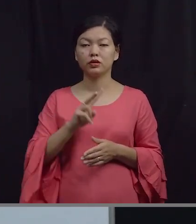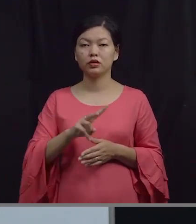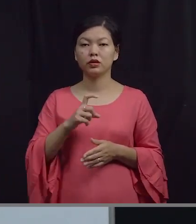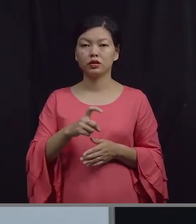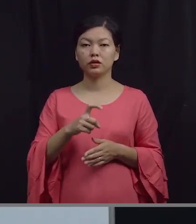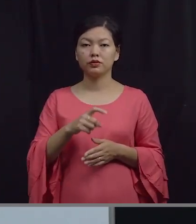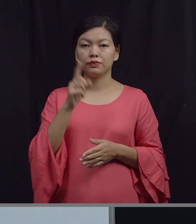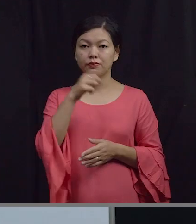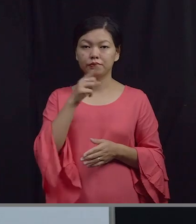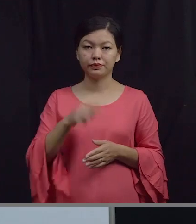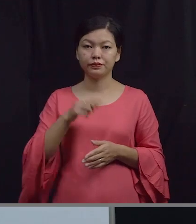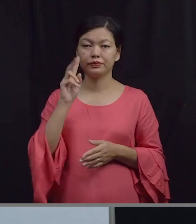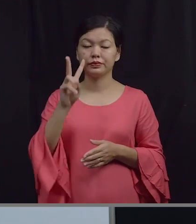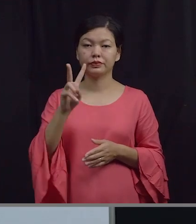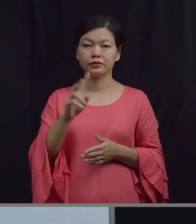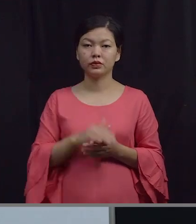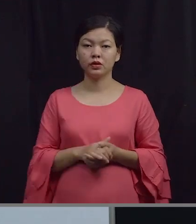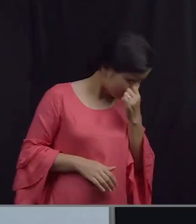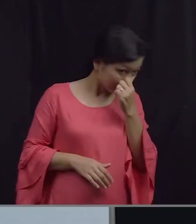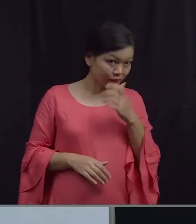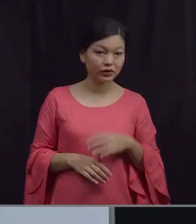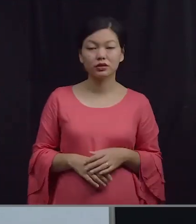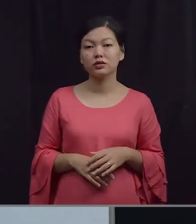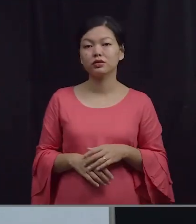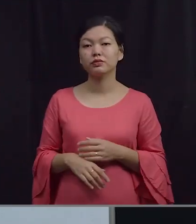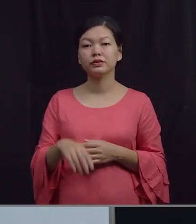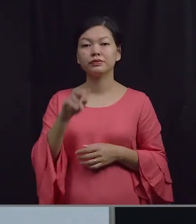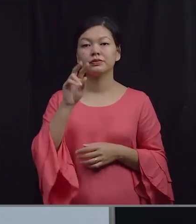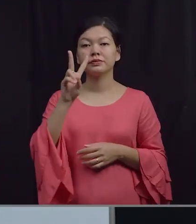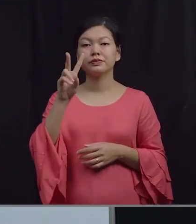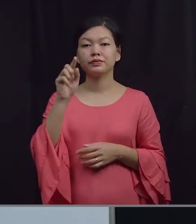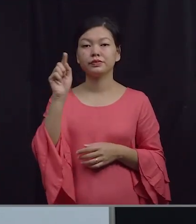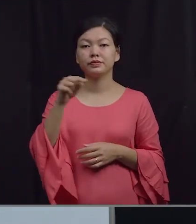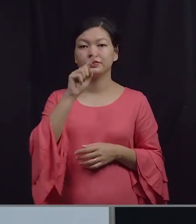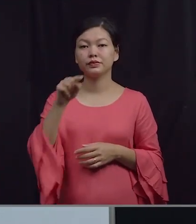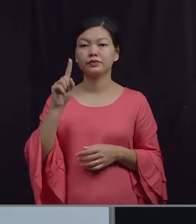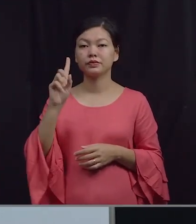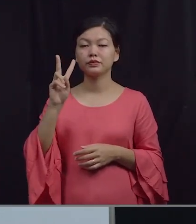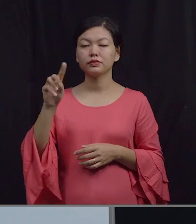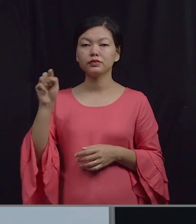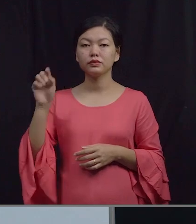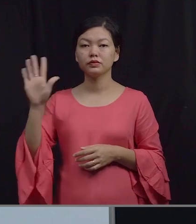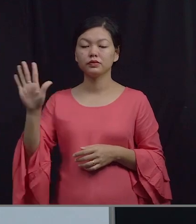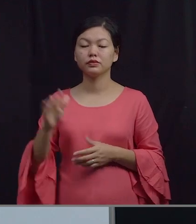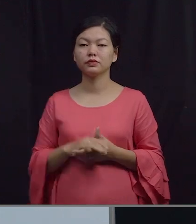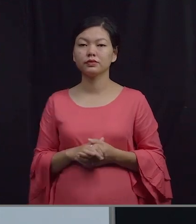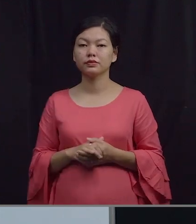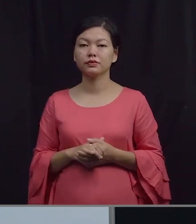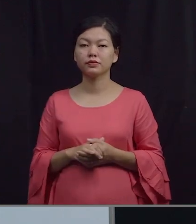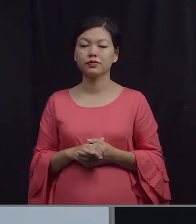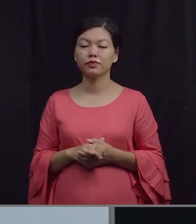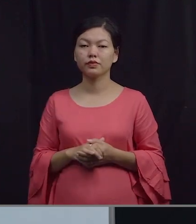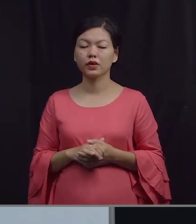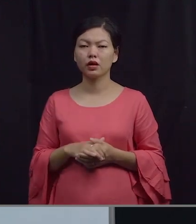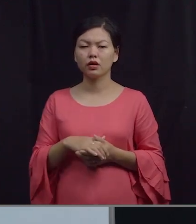is nothing but 2. Okay. So now 2 multiplied by 2.5. Okay. Now what is 2 multiplied